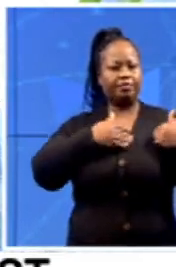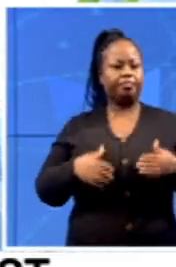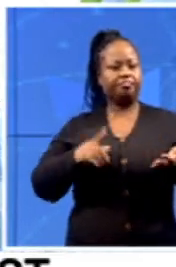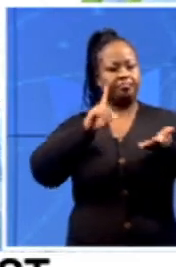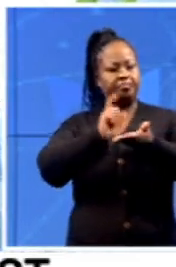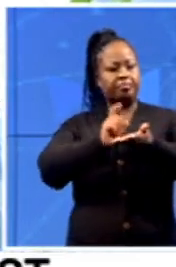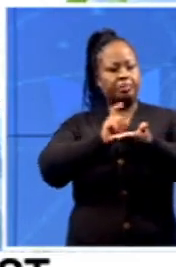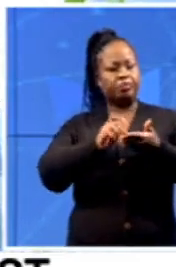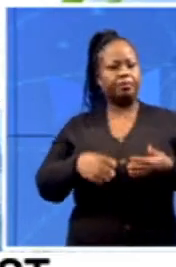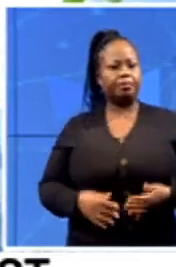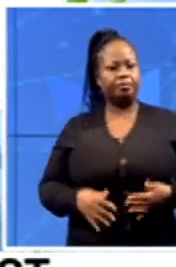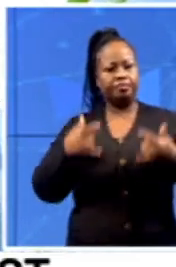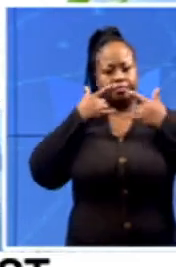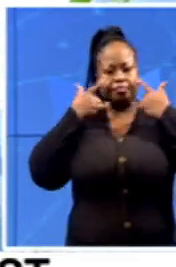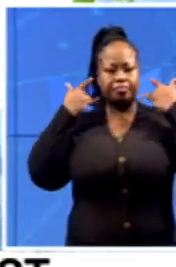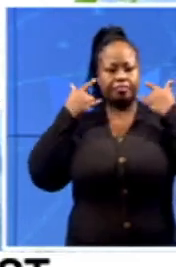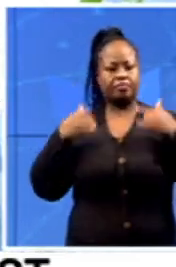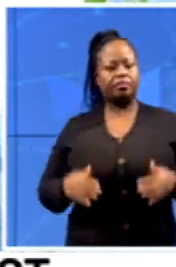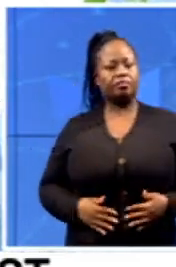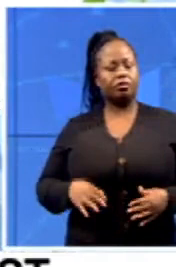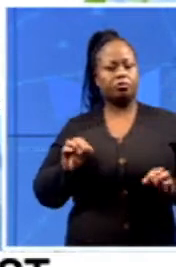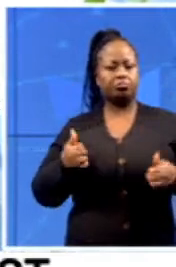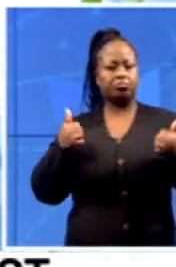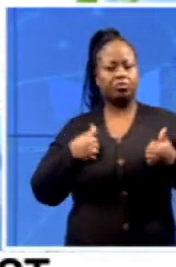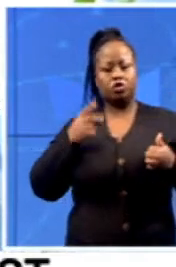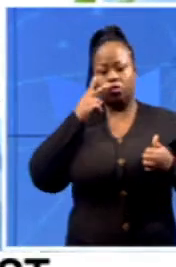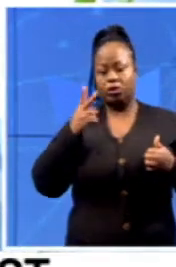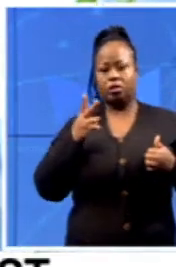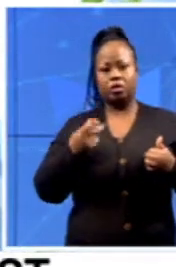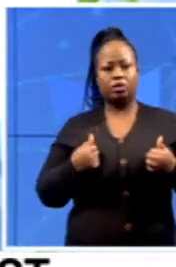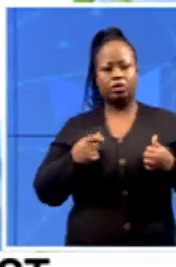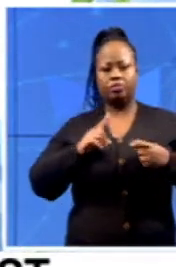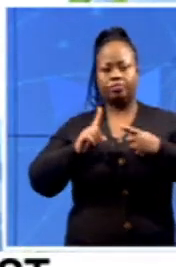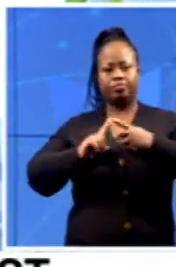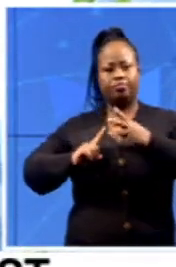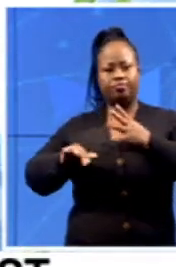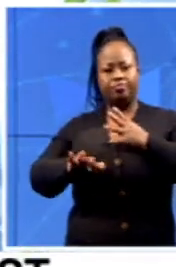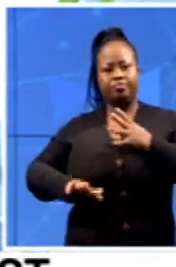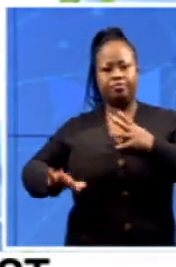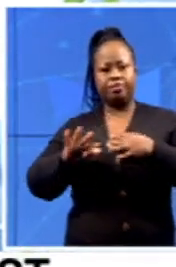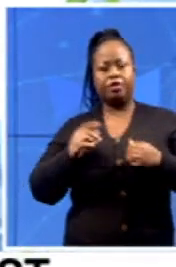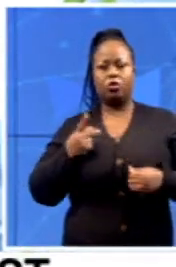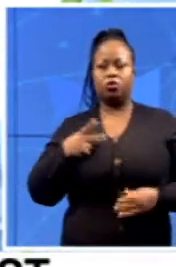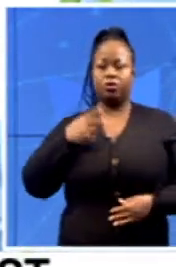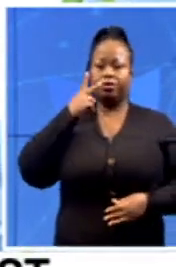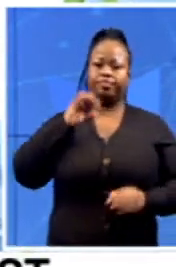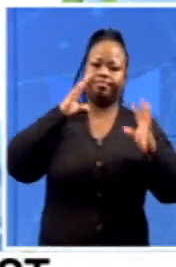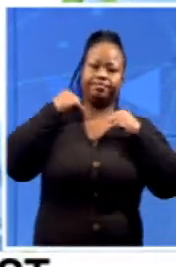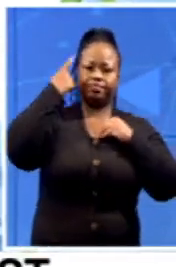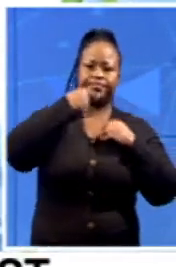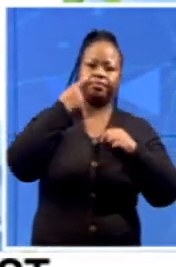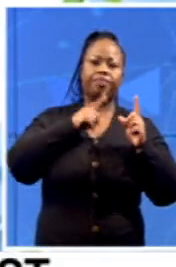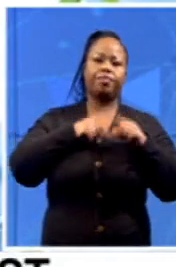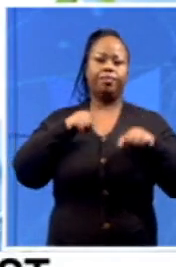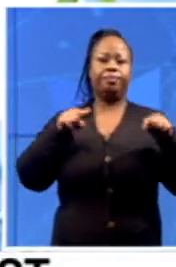sanitize, of course wear our masks. So that has actually been great to see all across this conference. But again, to see so many faces and so